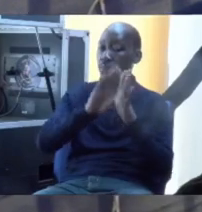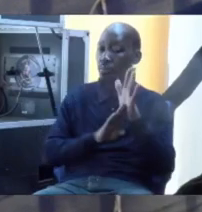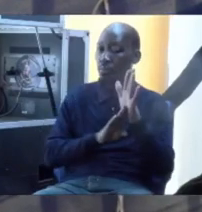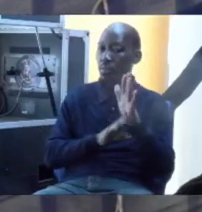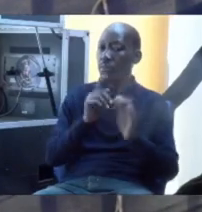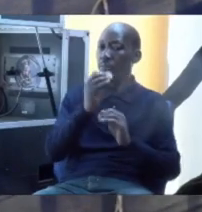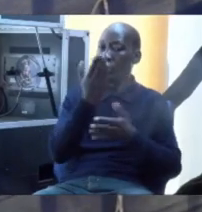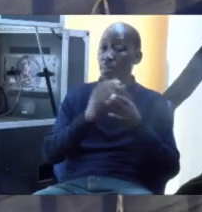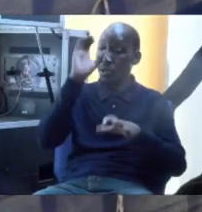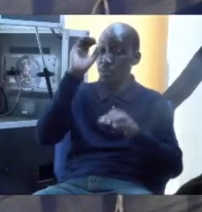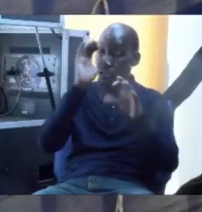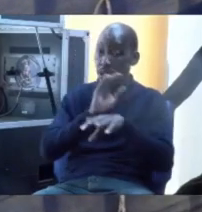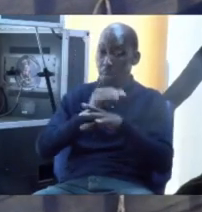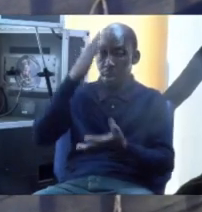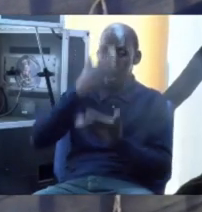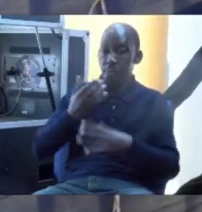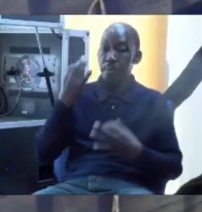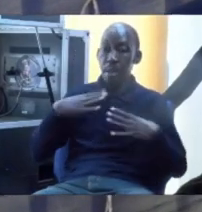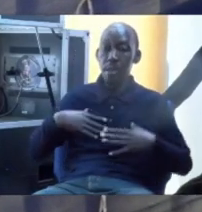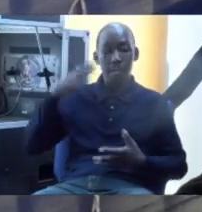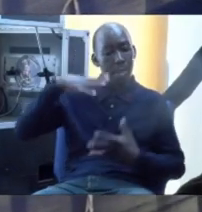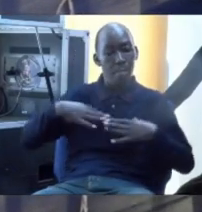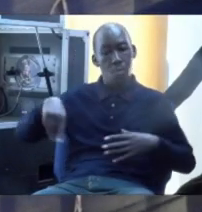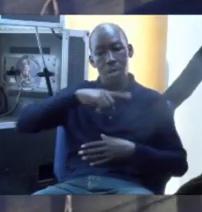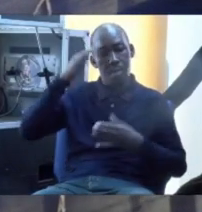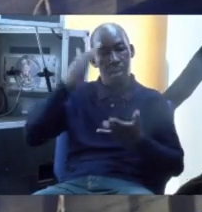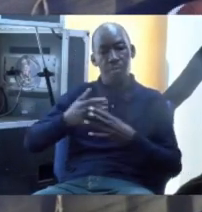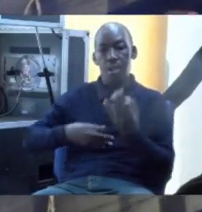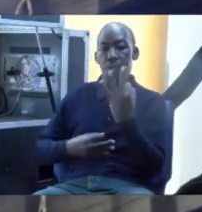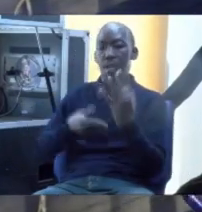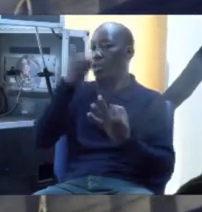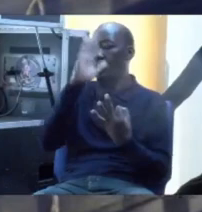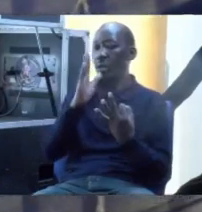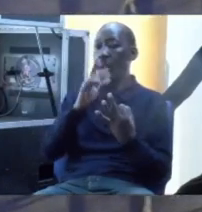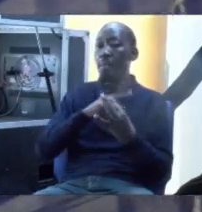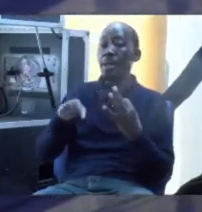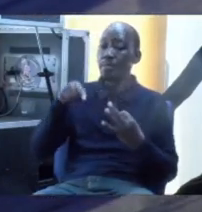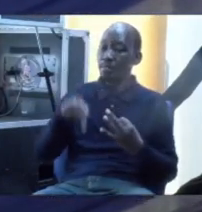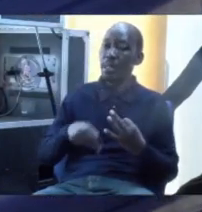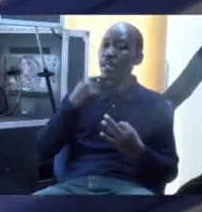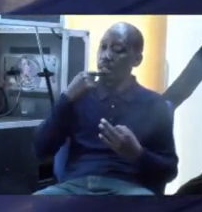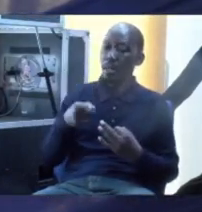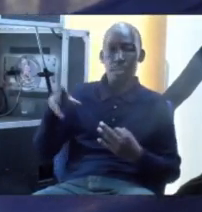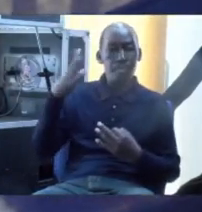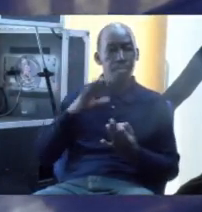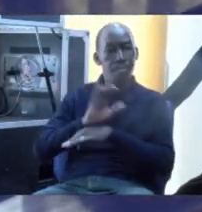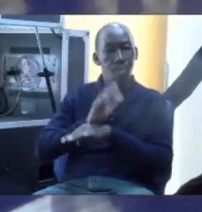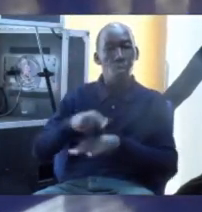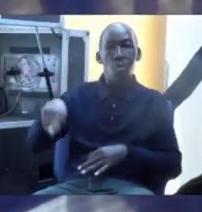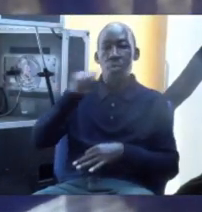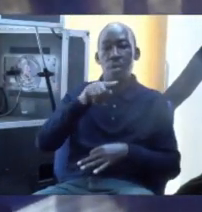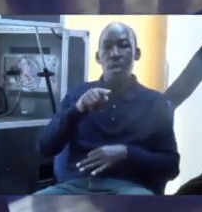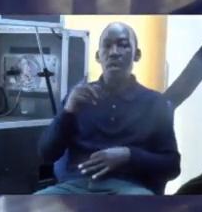fact, some of them teach like we believe in three gods. Ni kama wanafundisha tunaamini miungu watatu. But we are here to tell them. Lakini tuko hapa tuambie. Tingisha tena